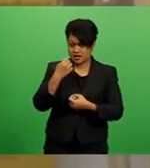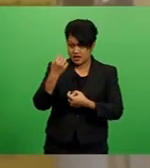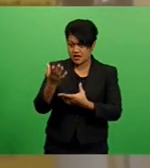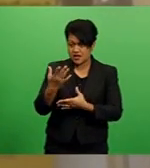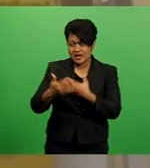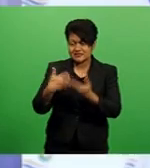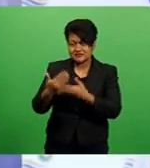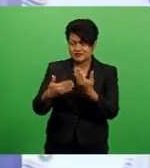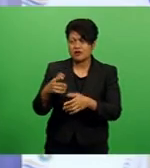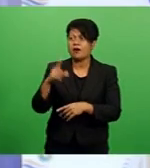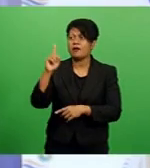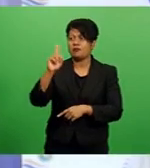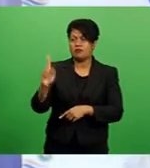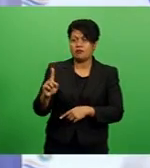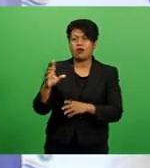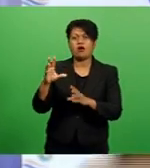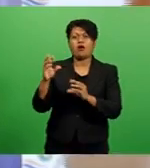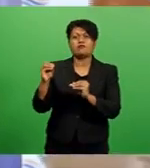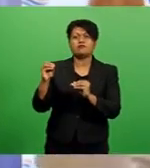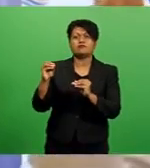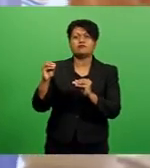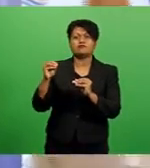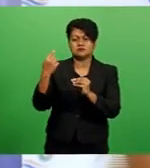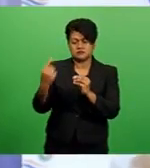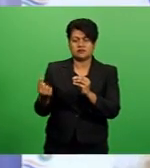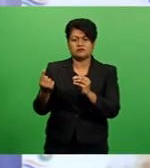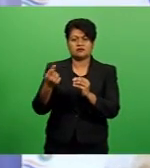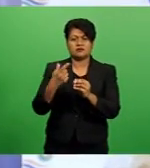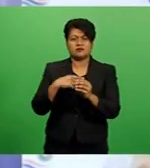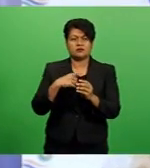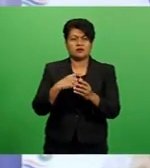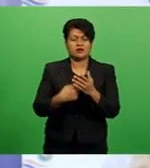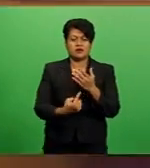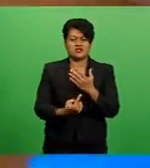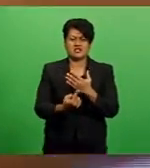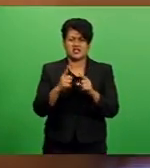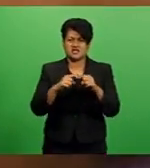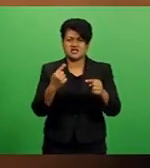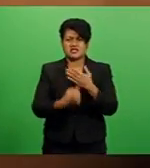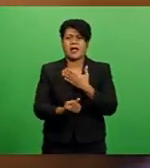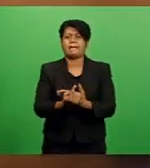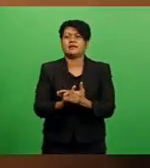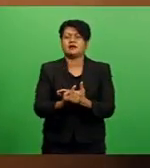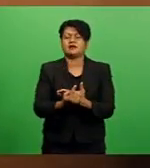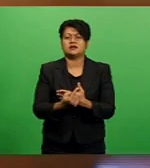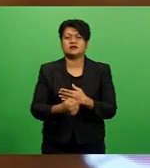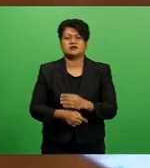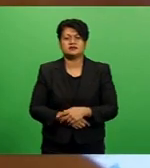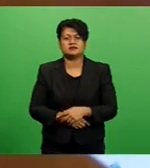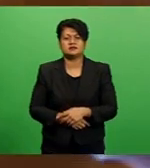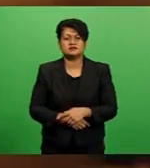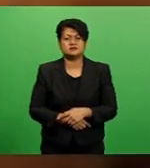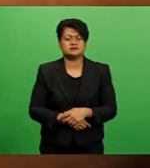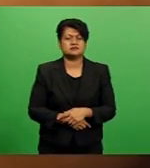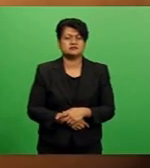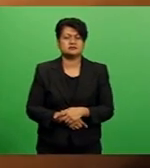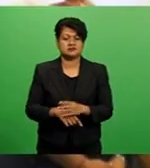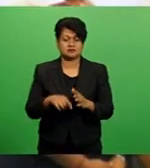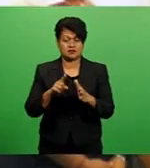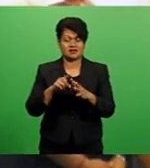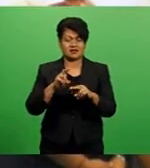goes by itself. It goes off because there's some fault in the power system. The app, which is an initiative between